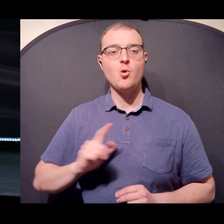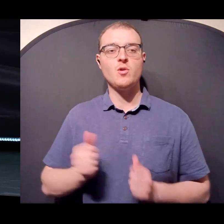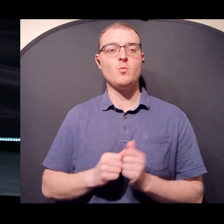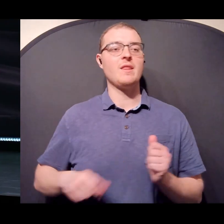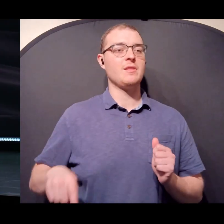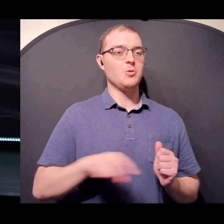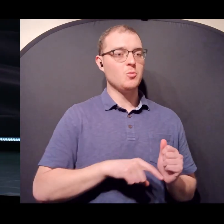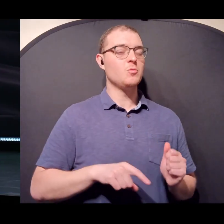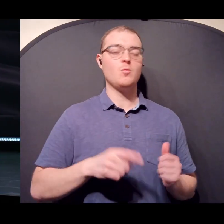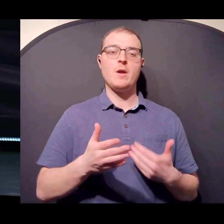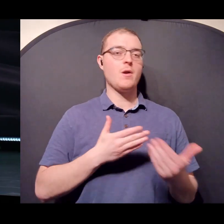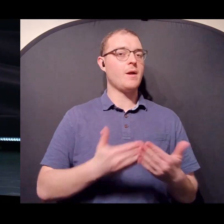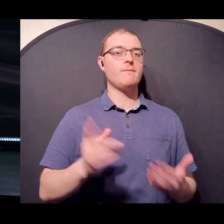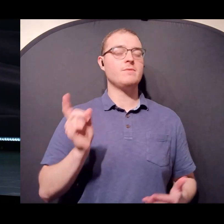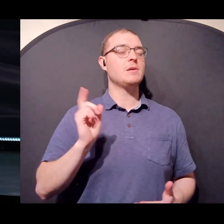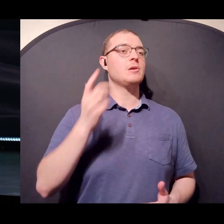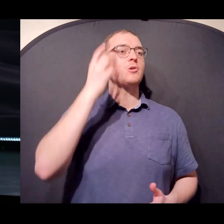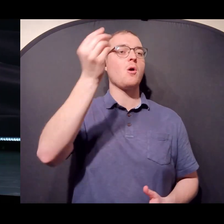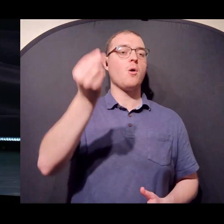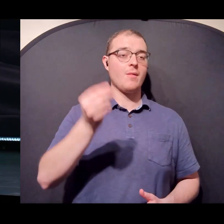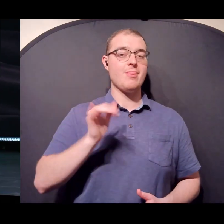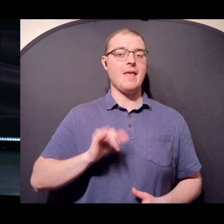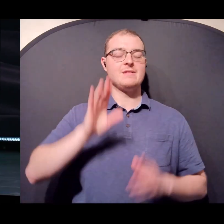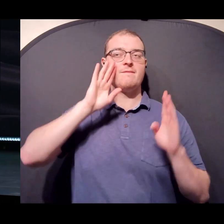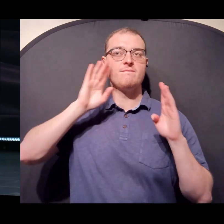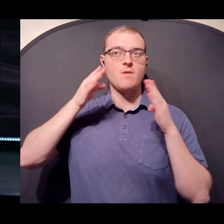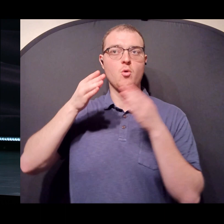you go. That's a focused faith.